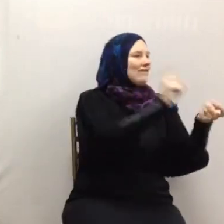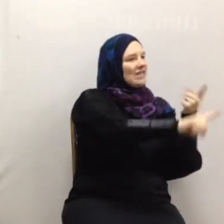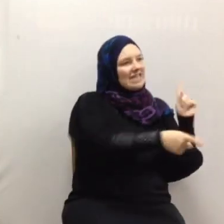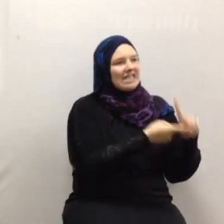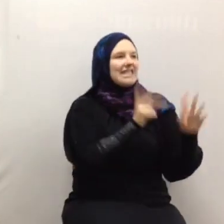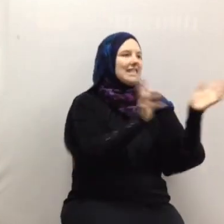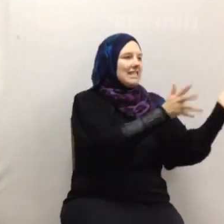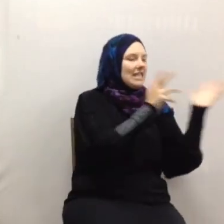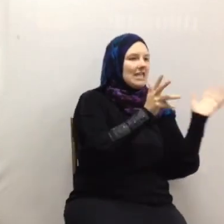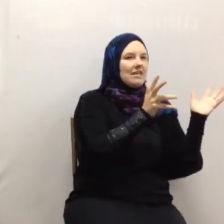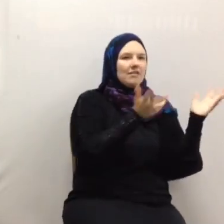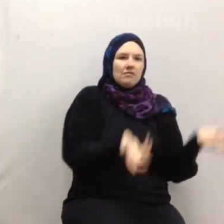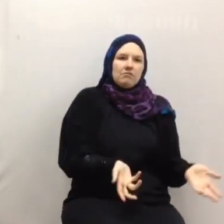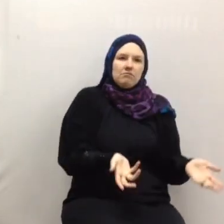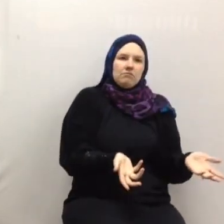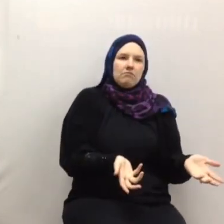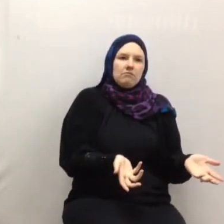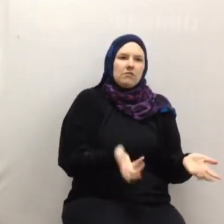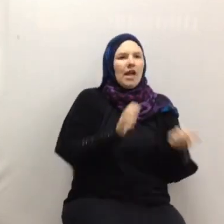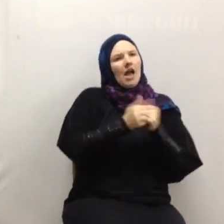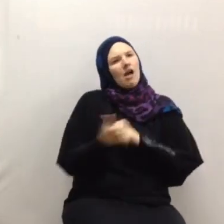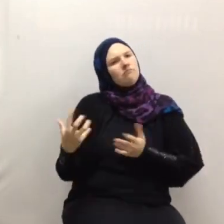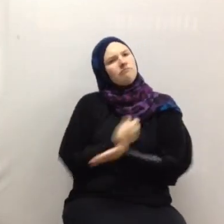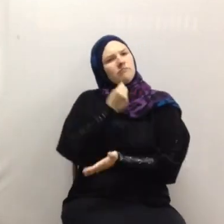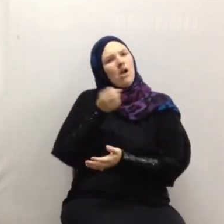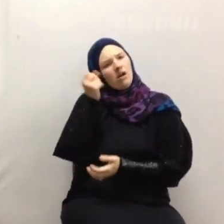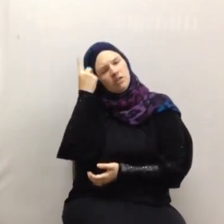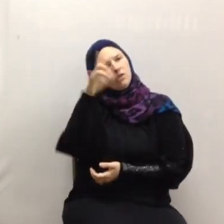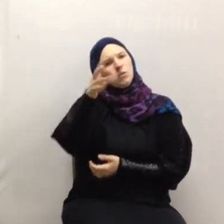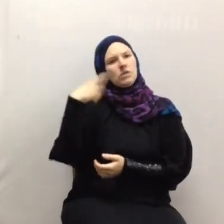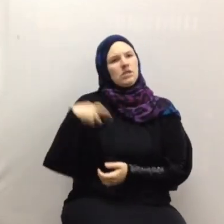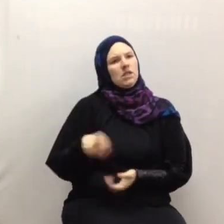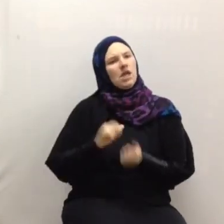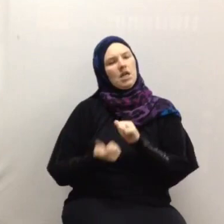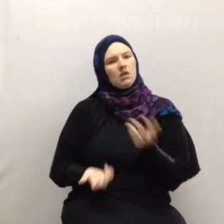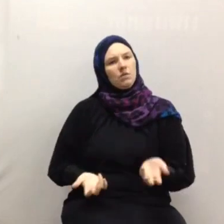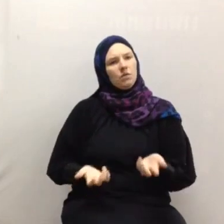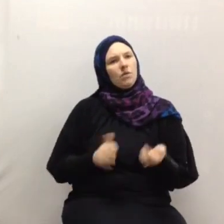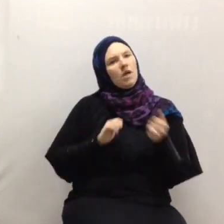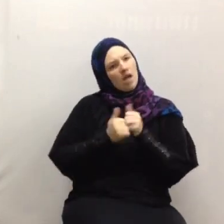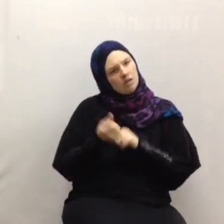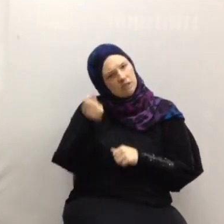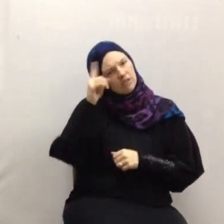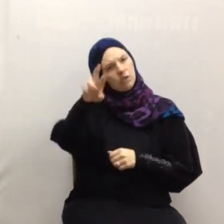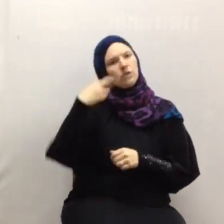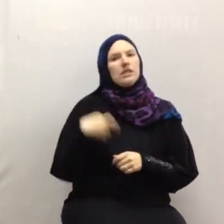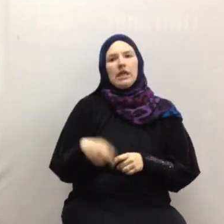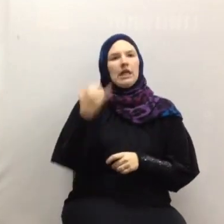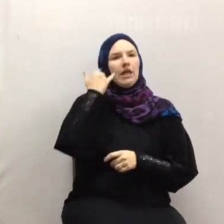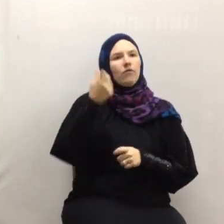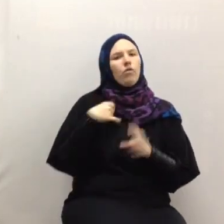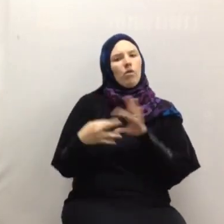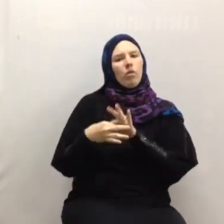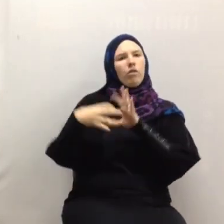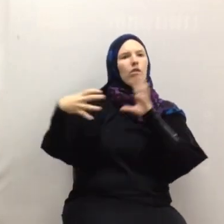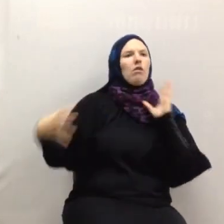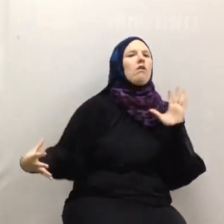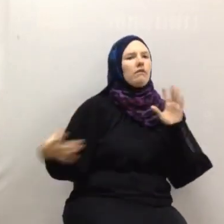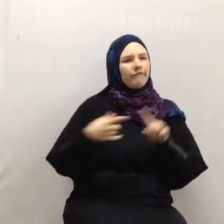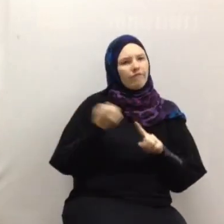we understand our deen? How could we understand our deen when we have divorced the source of